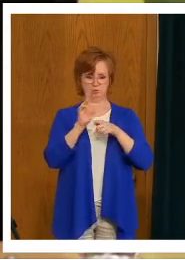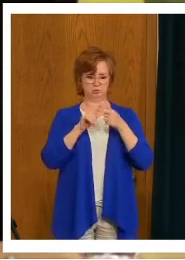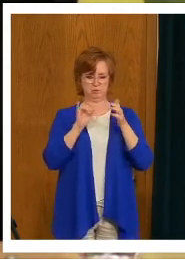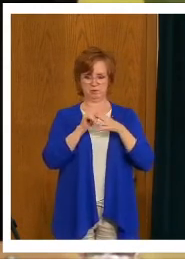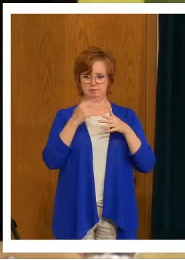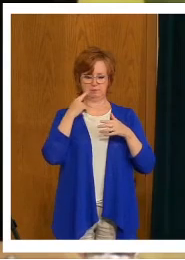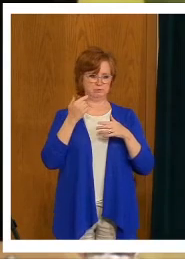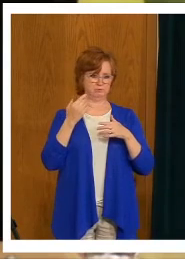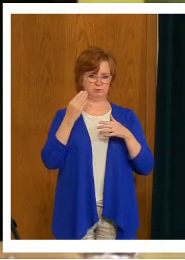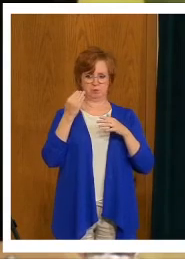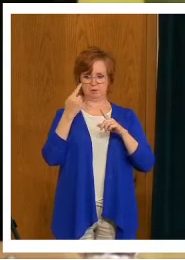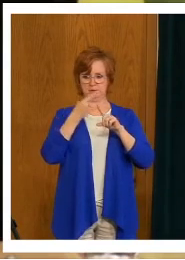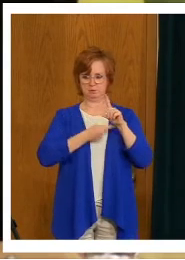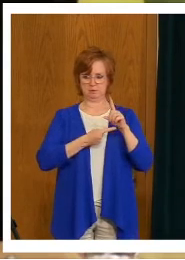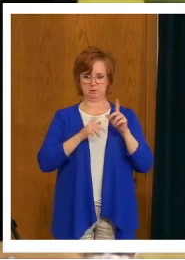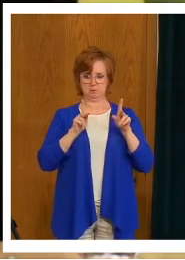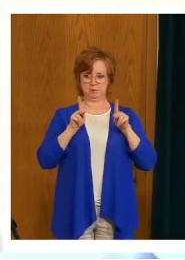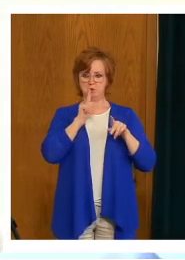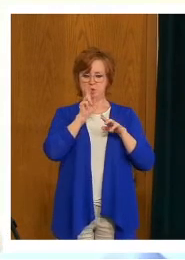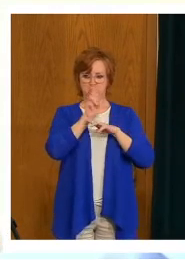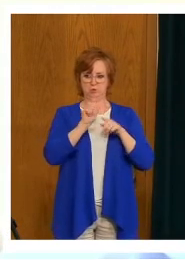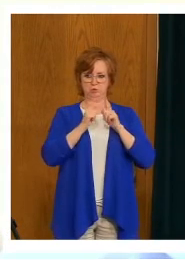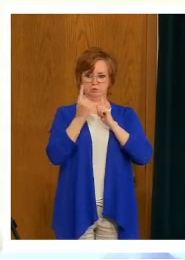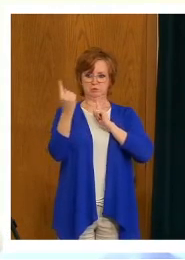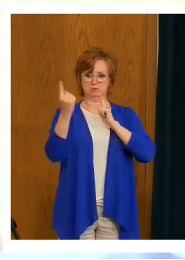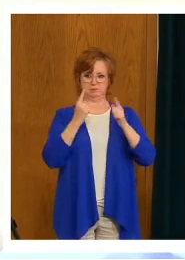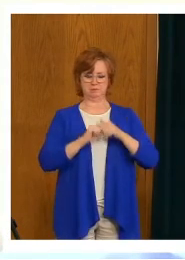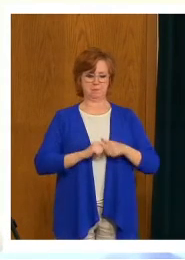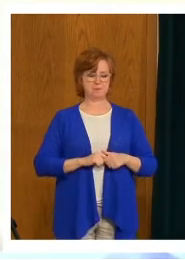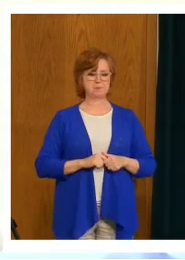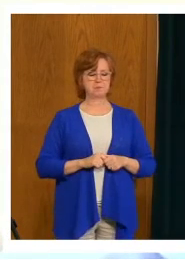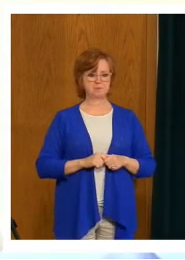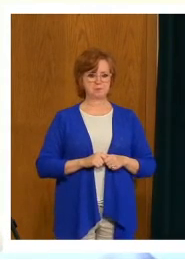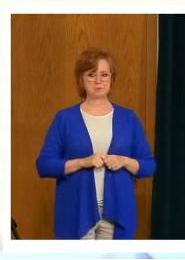months, 15 months? Yeah, thank you. So, I would like to say